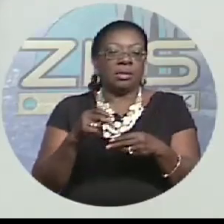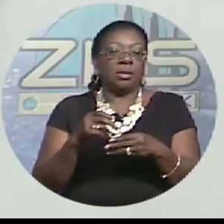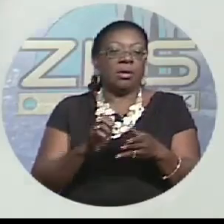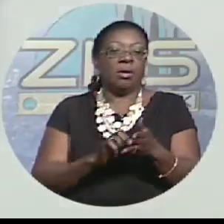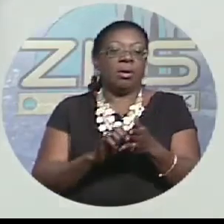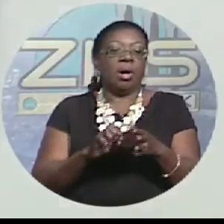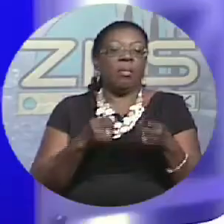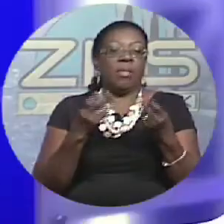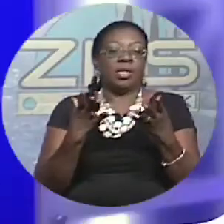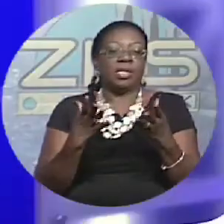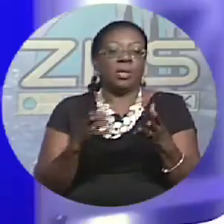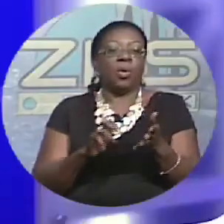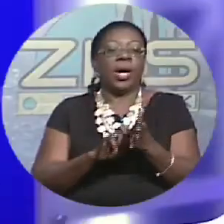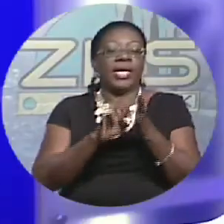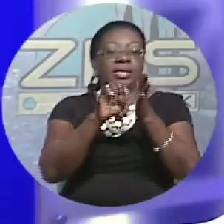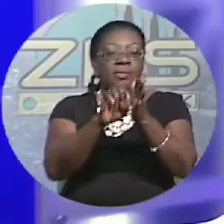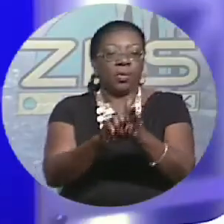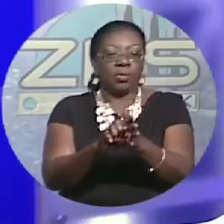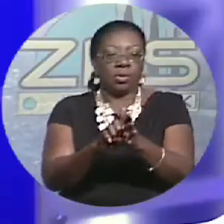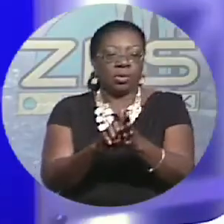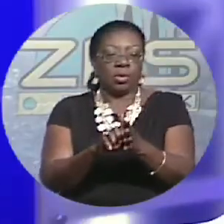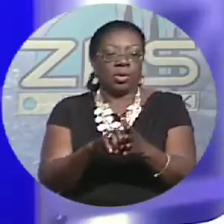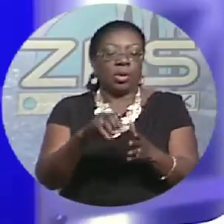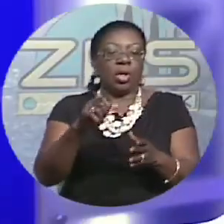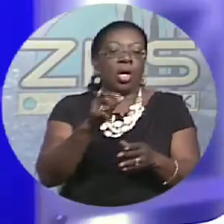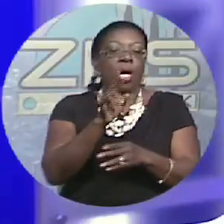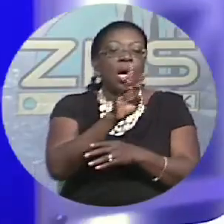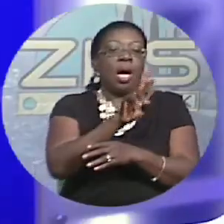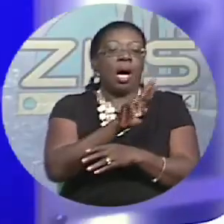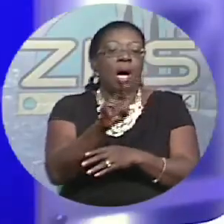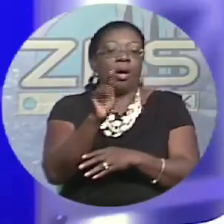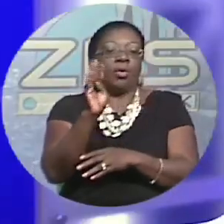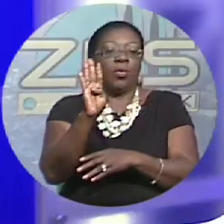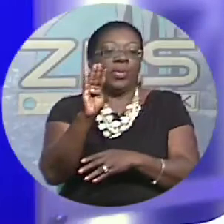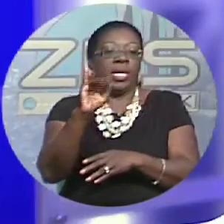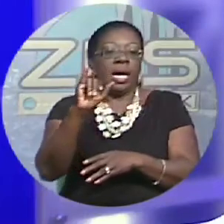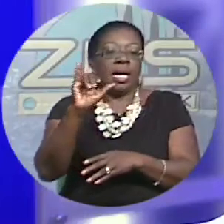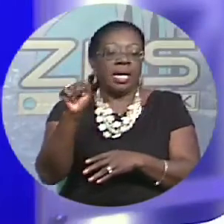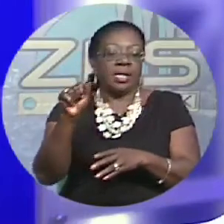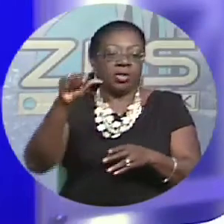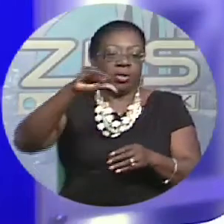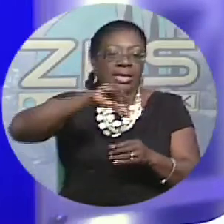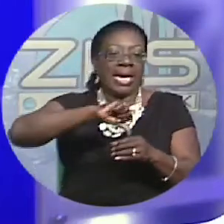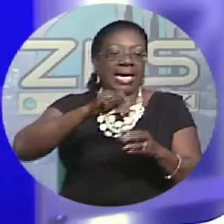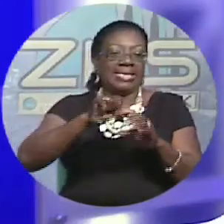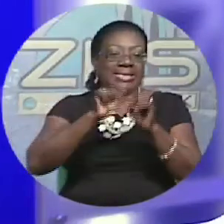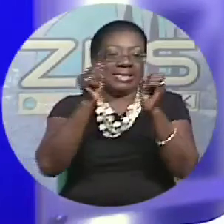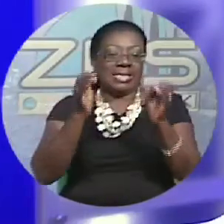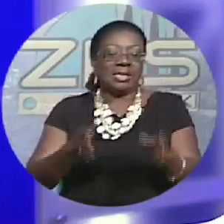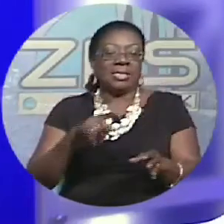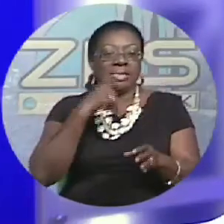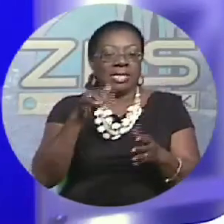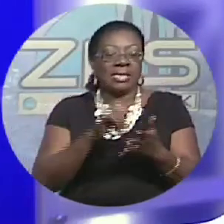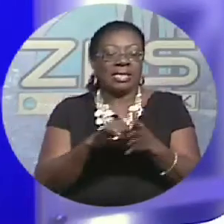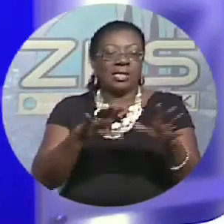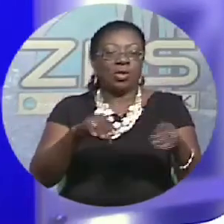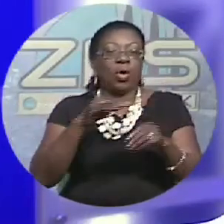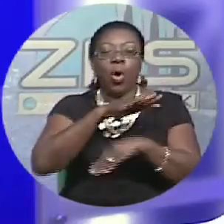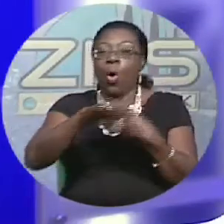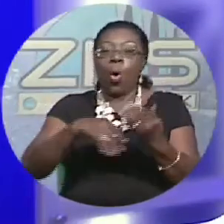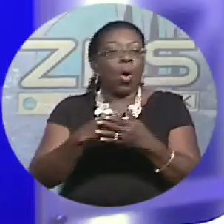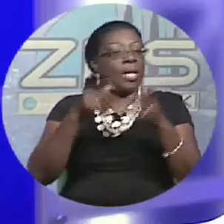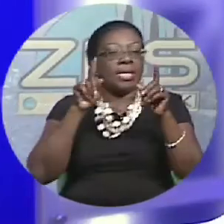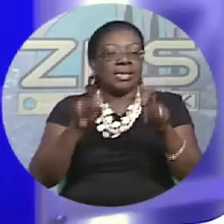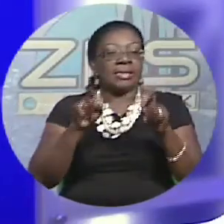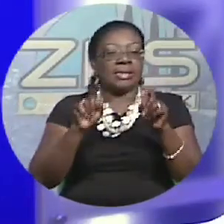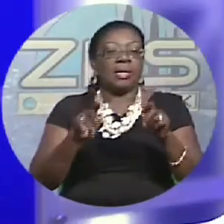exposure. Rubis has said in a statement that it has taken all necessary and possible actions to remediate the impacted